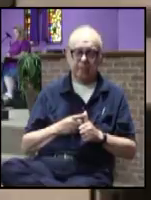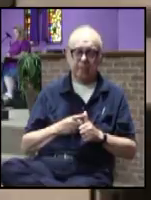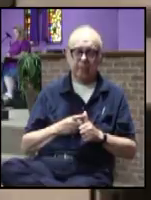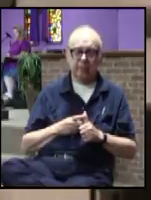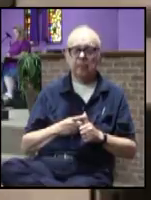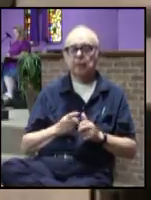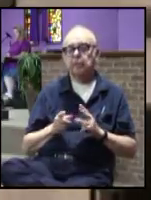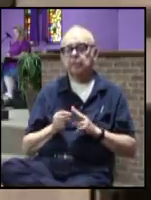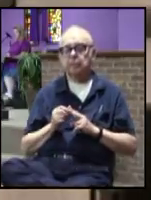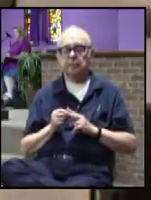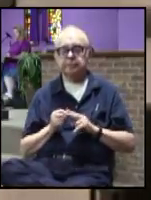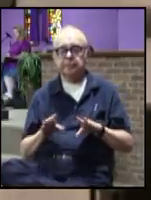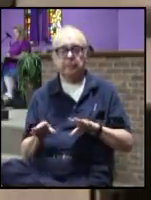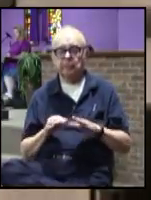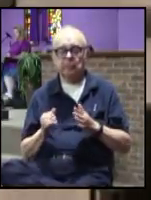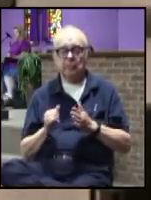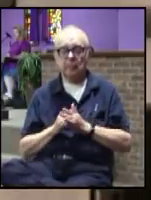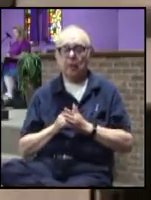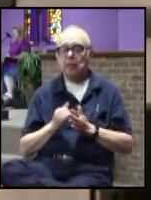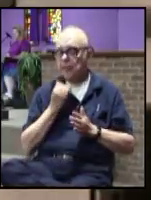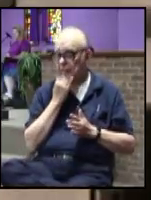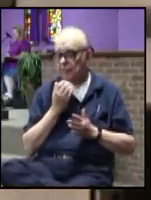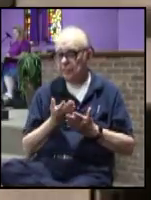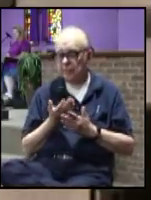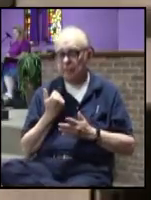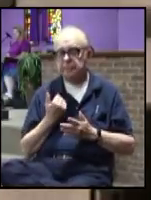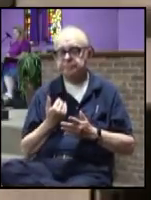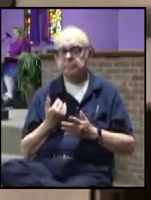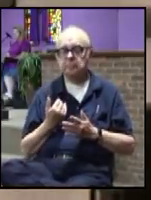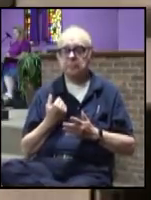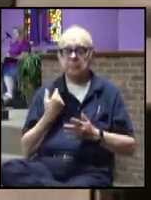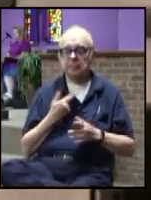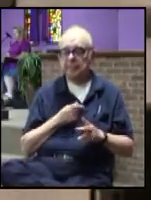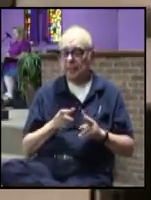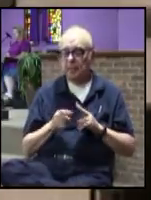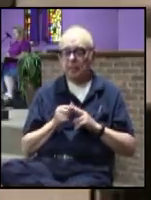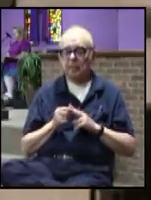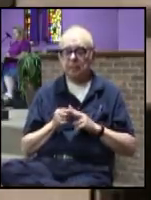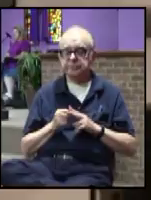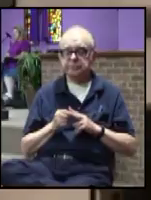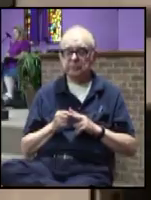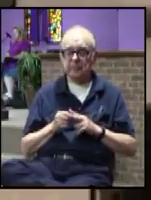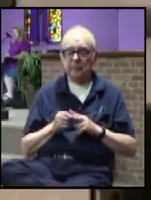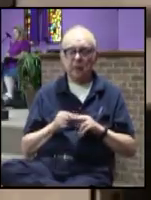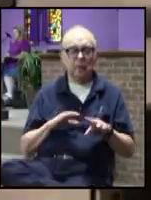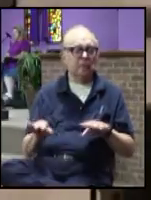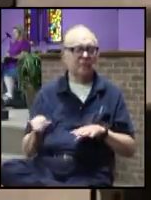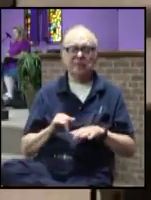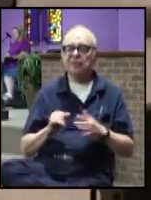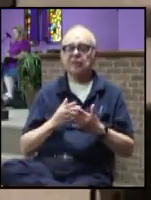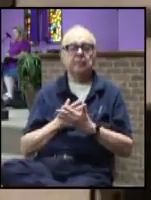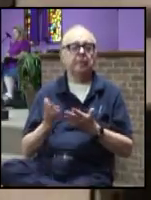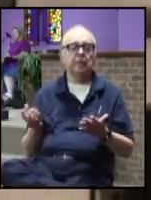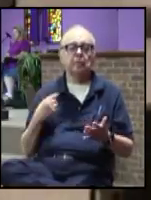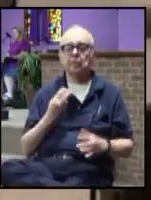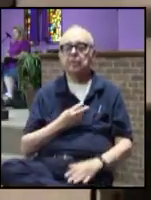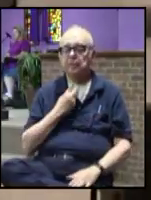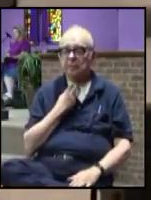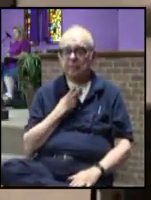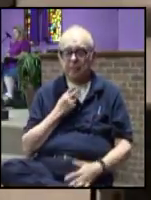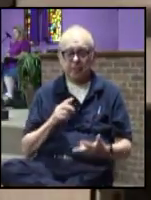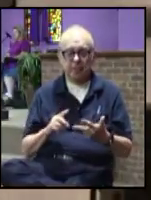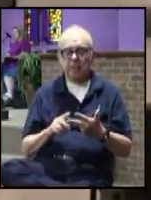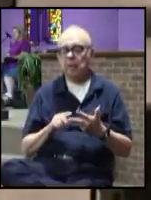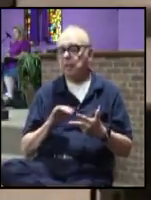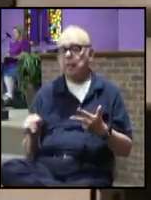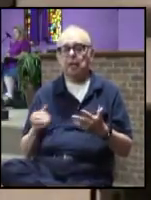second time, we already knew what we did the first time was wrong. So we're not choosing. We're in a pattern now. We're stuck. And